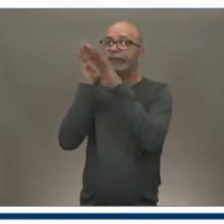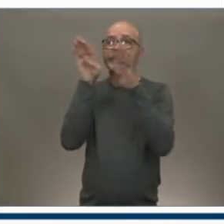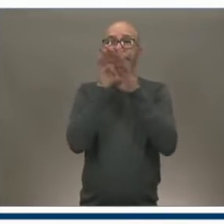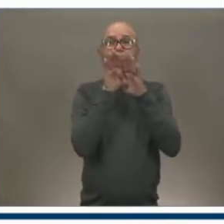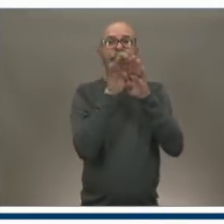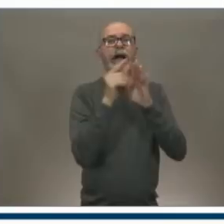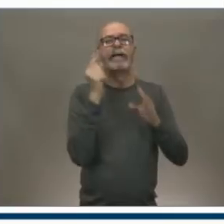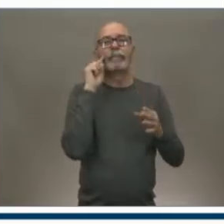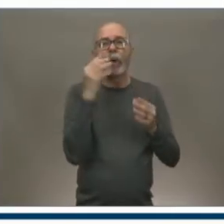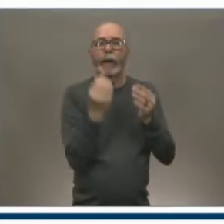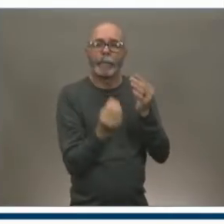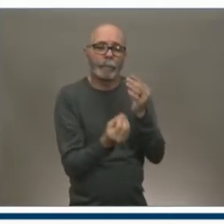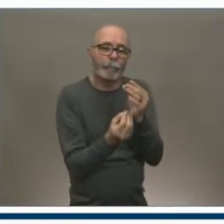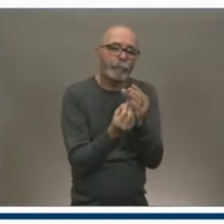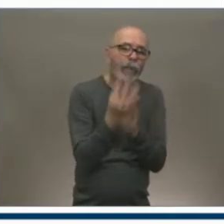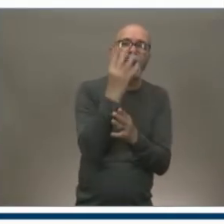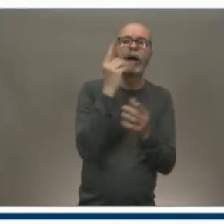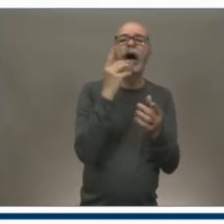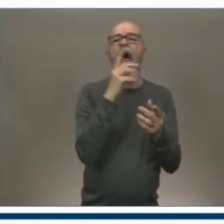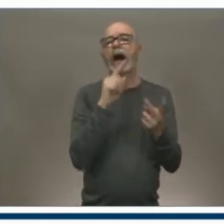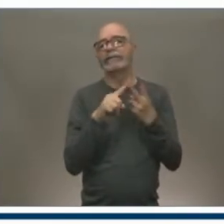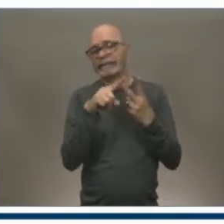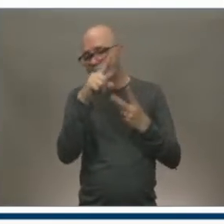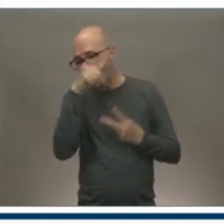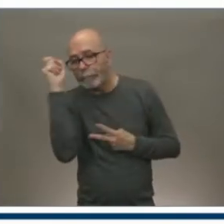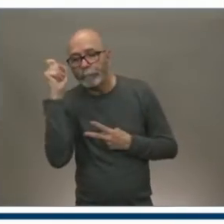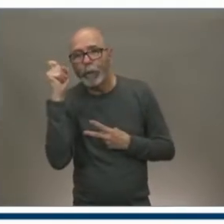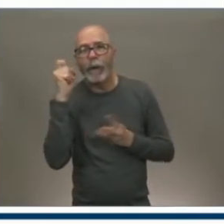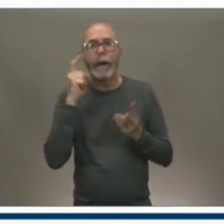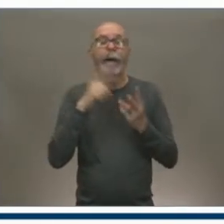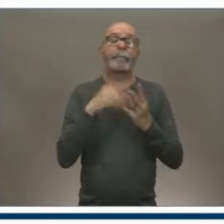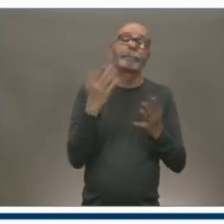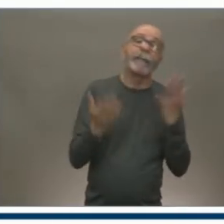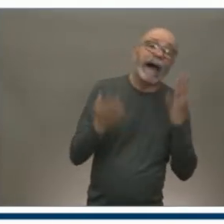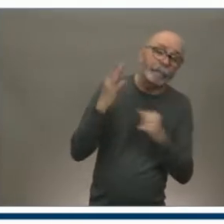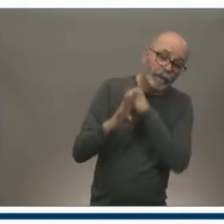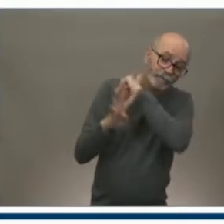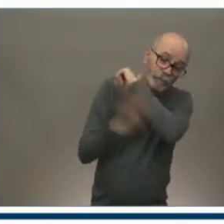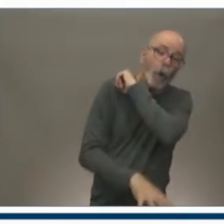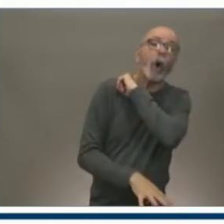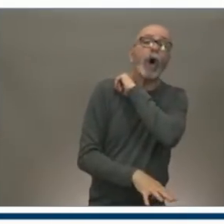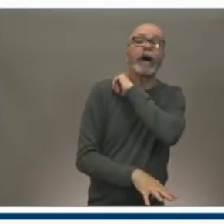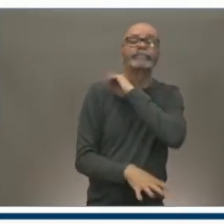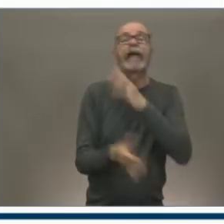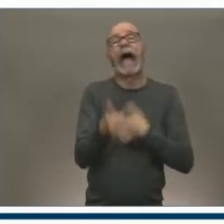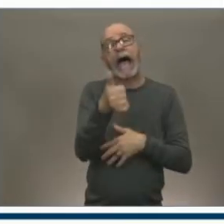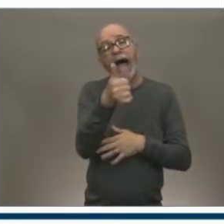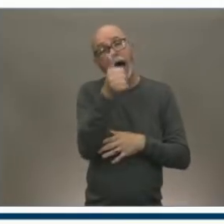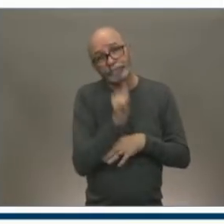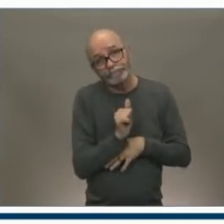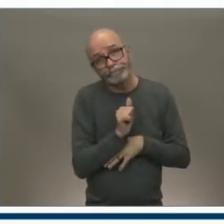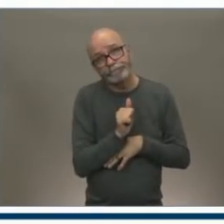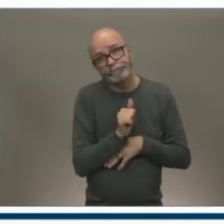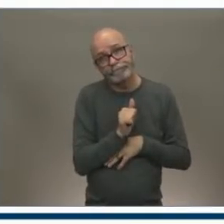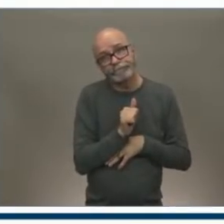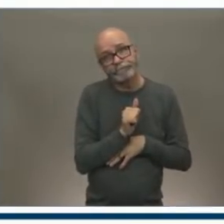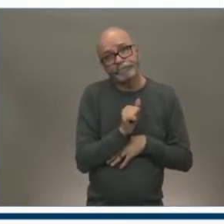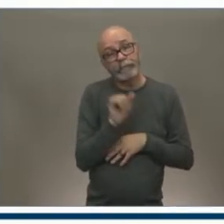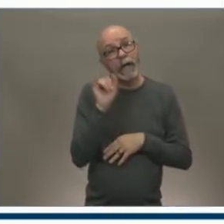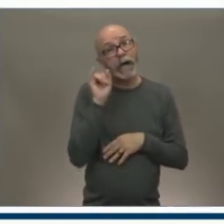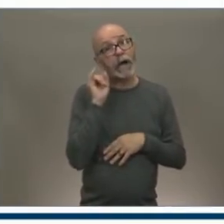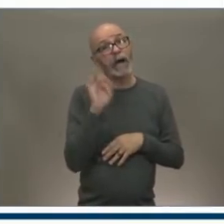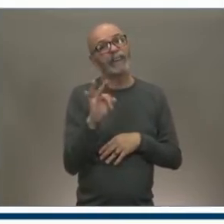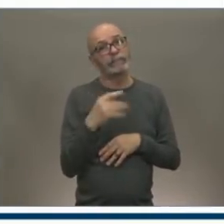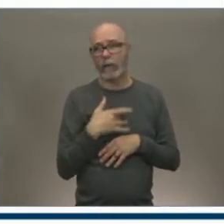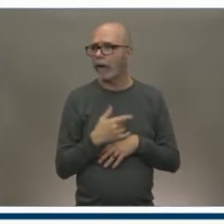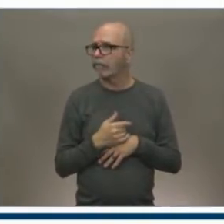think about having to do that into the fall. That, I think, is a fairly safe place to be. And if actually it turns out we can be a little bit faster